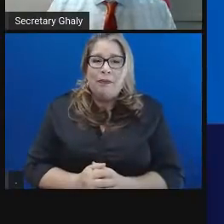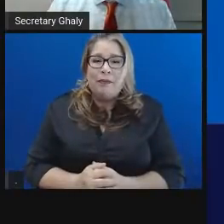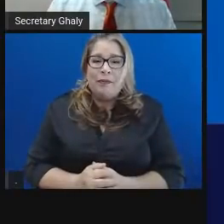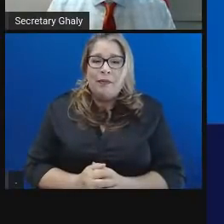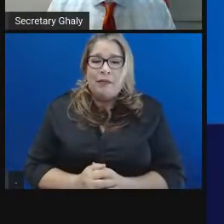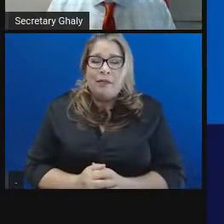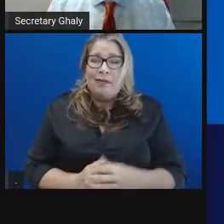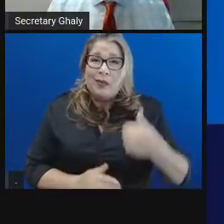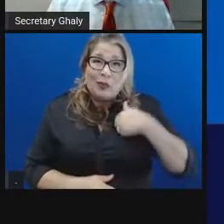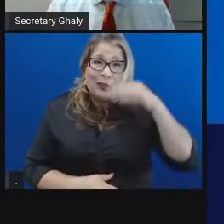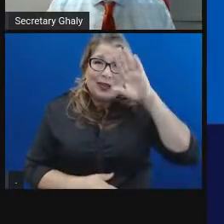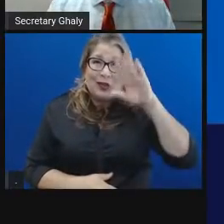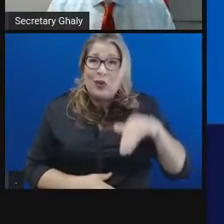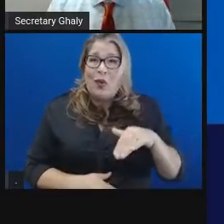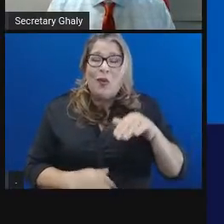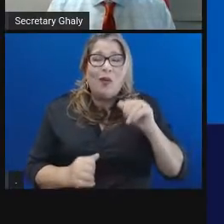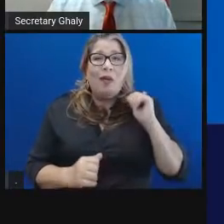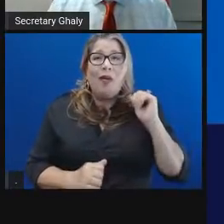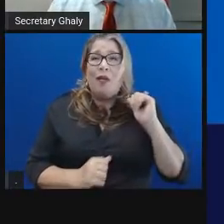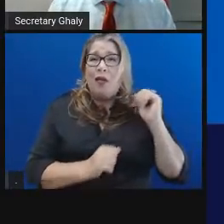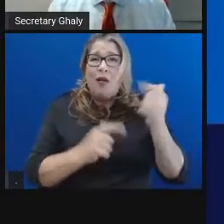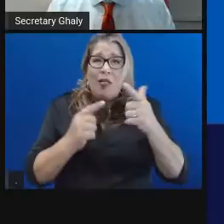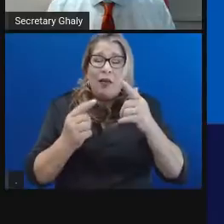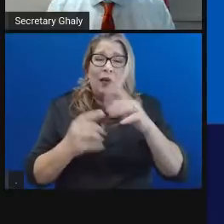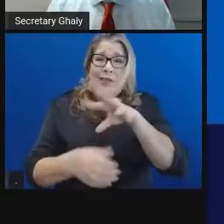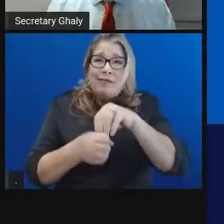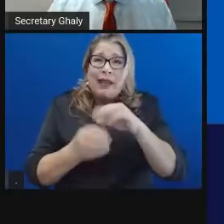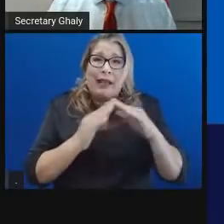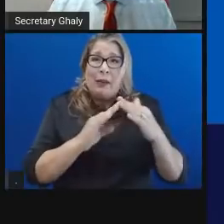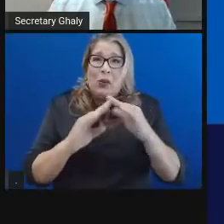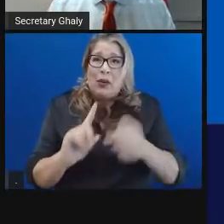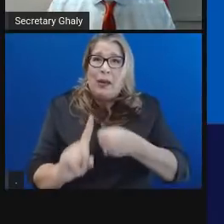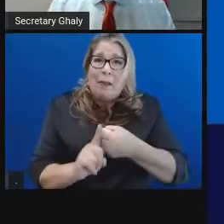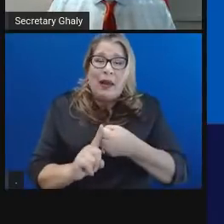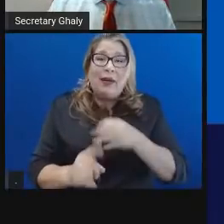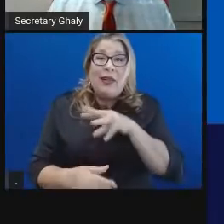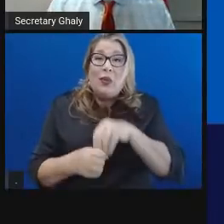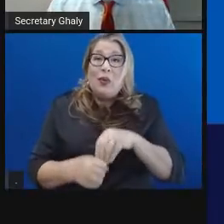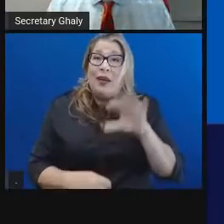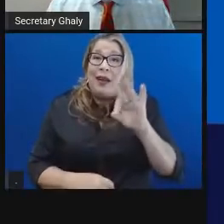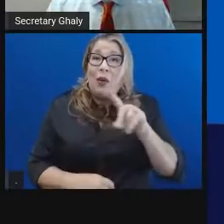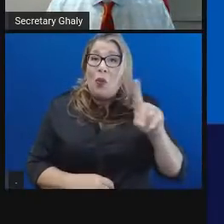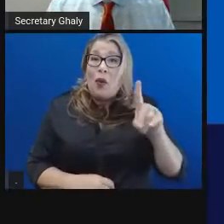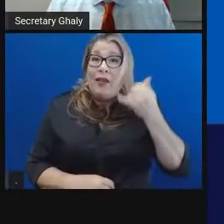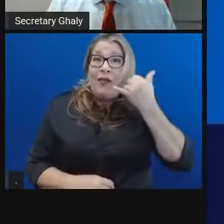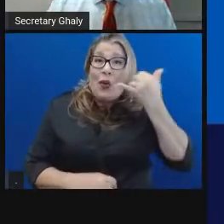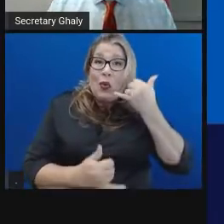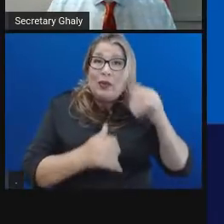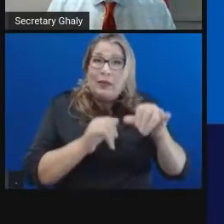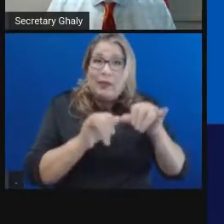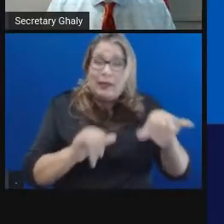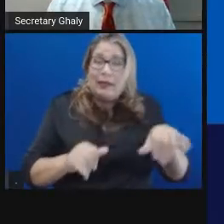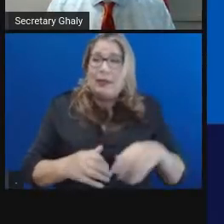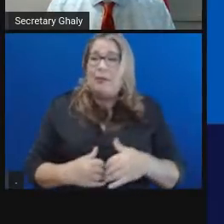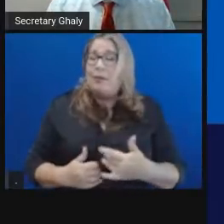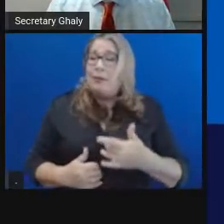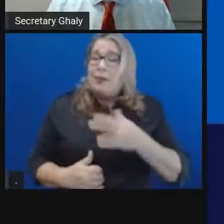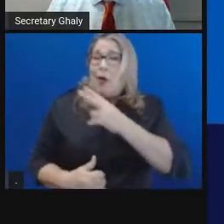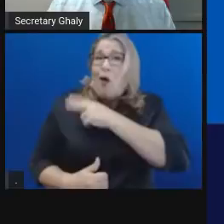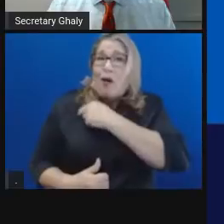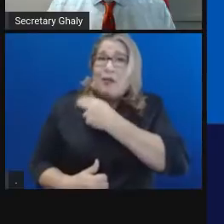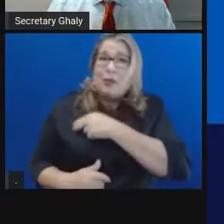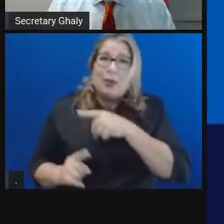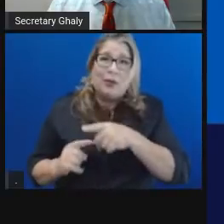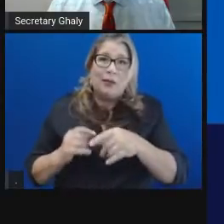that's the 911 system and ambulances, hospitals with extremely long waits, and other